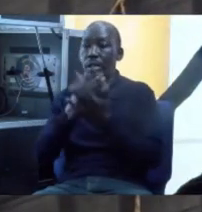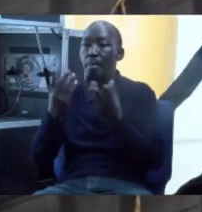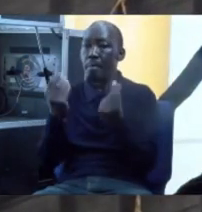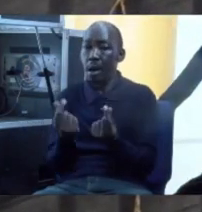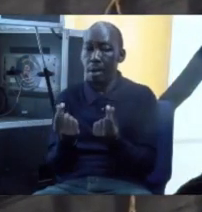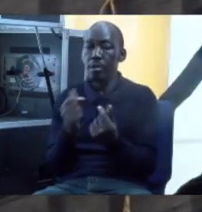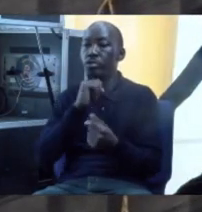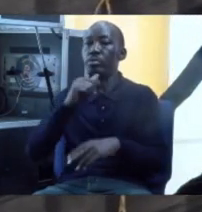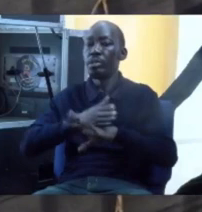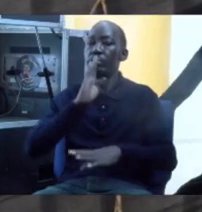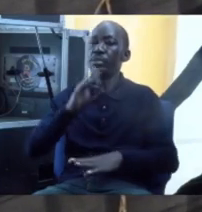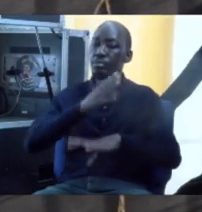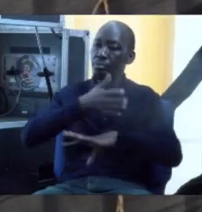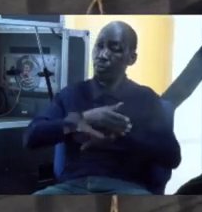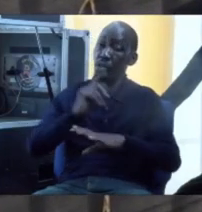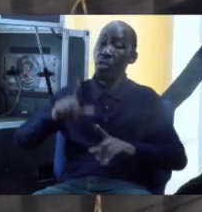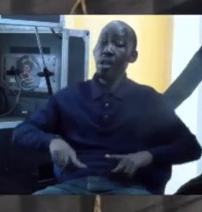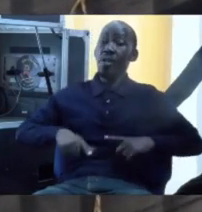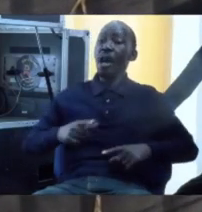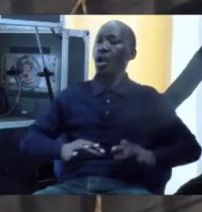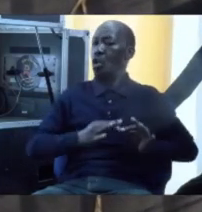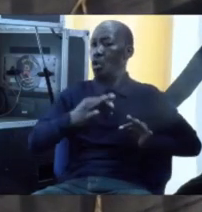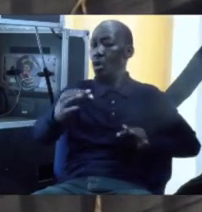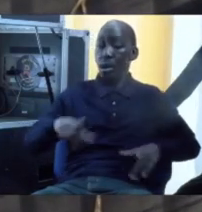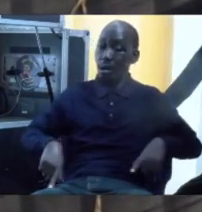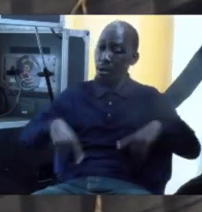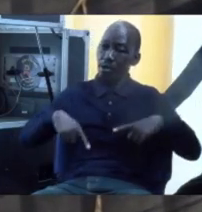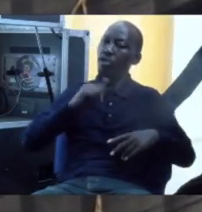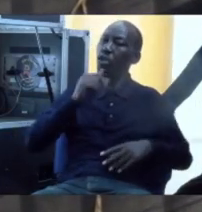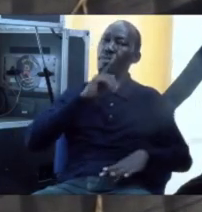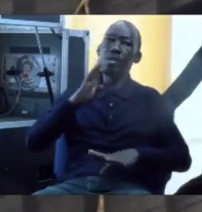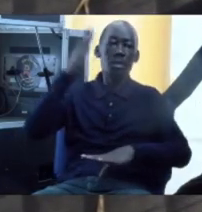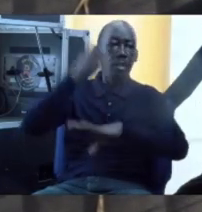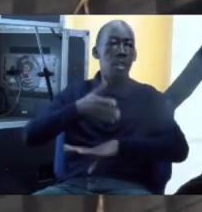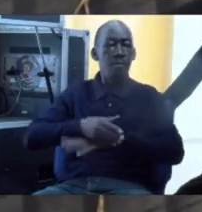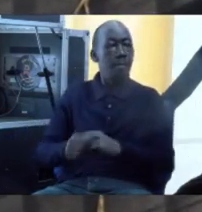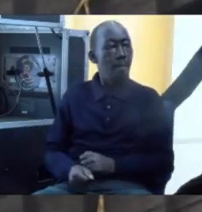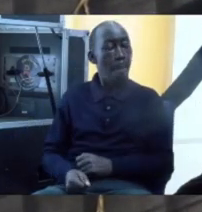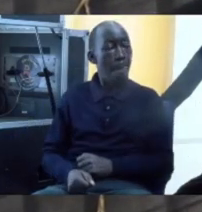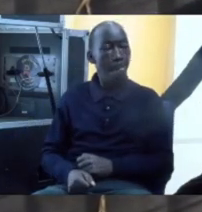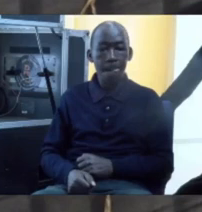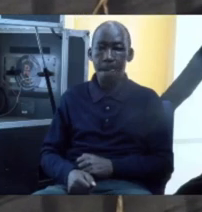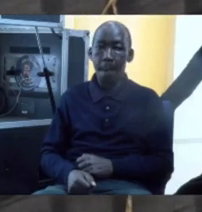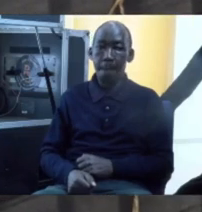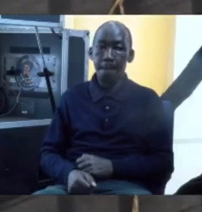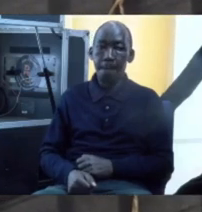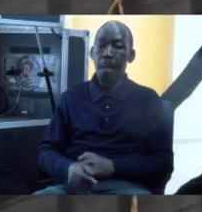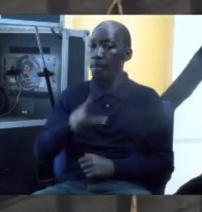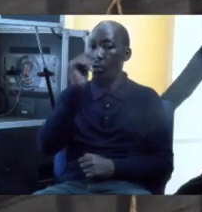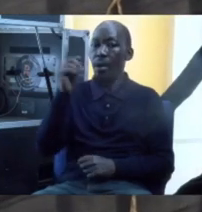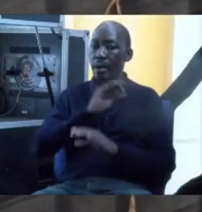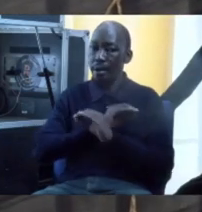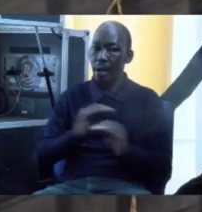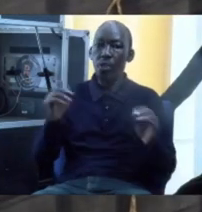not be deceived. Usidanganyike. If you live a long life, do not be deceived. It has got nothing to do with